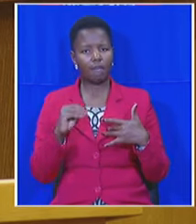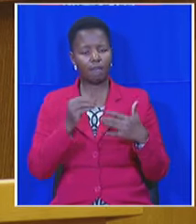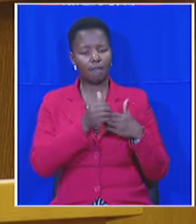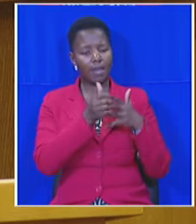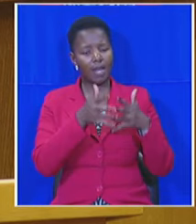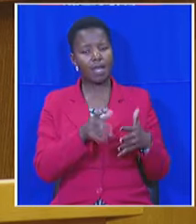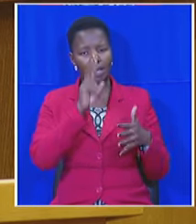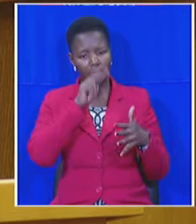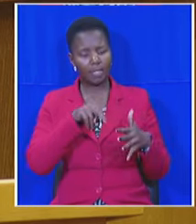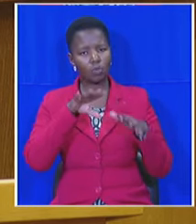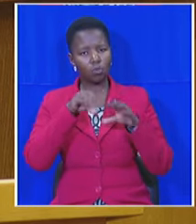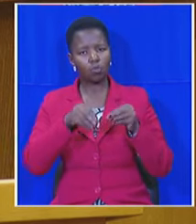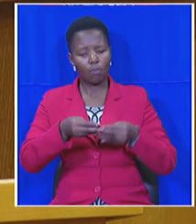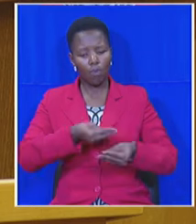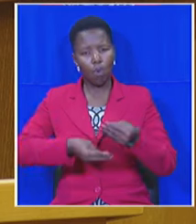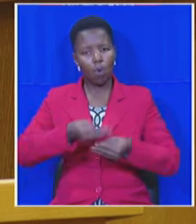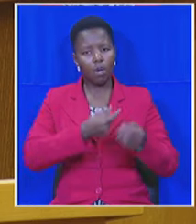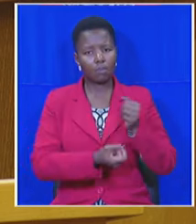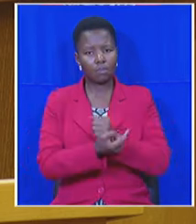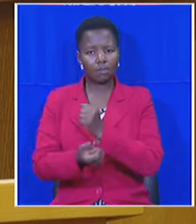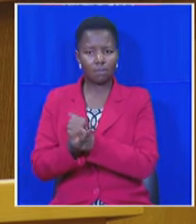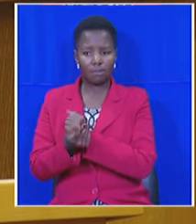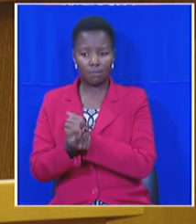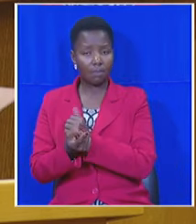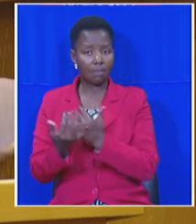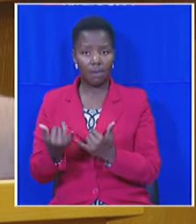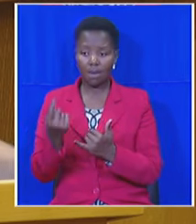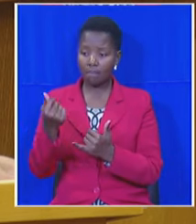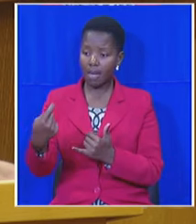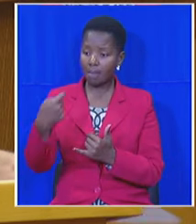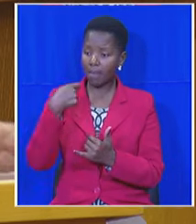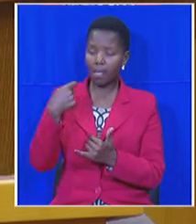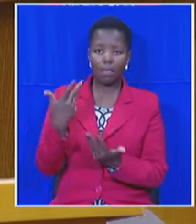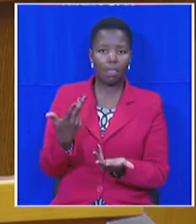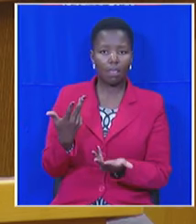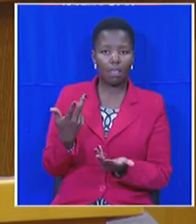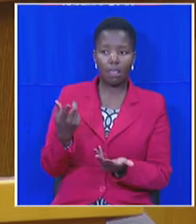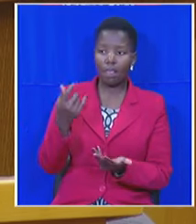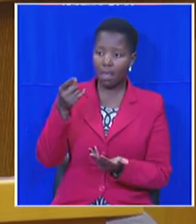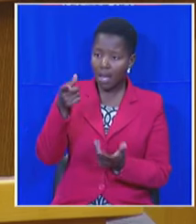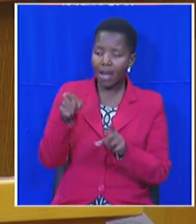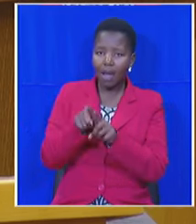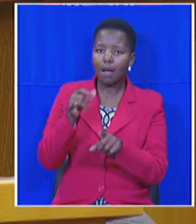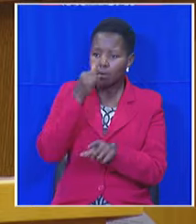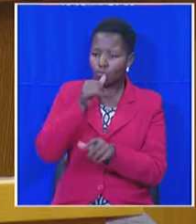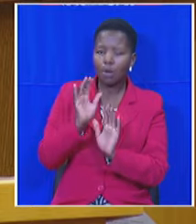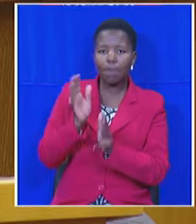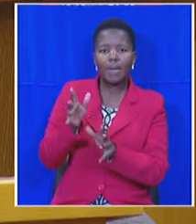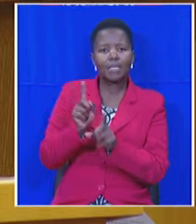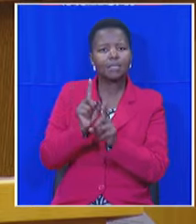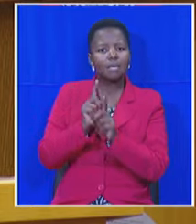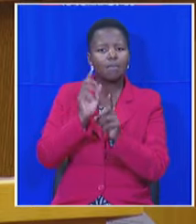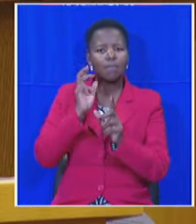corruption and fraud demonstrates a greater regret for being discovered than for the crime itself. And confusion. Former prioritized